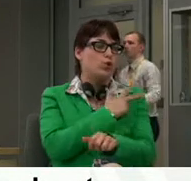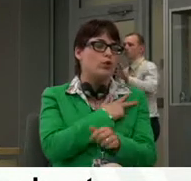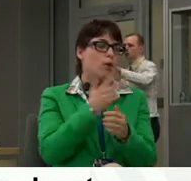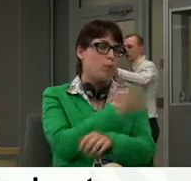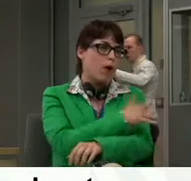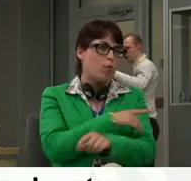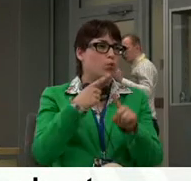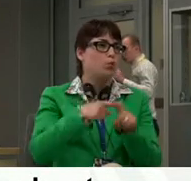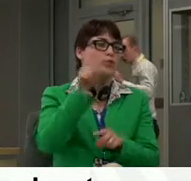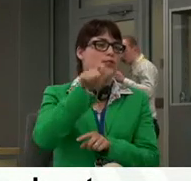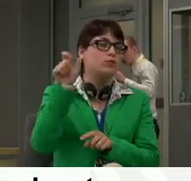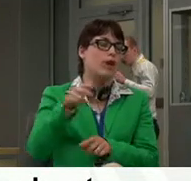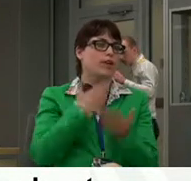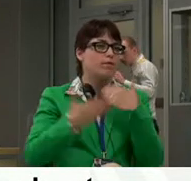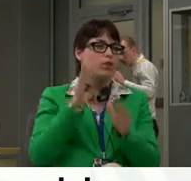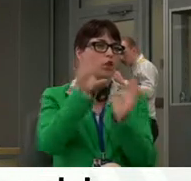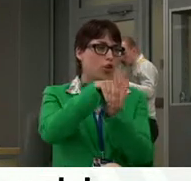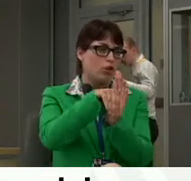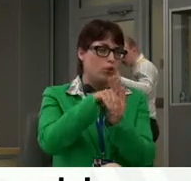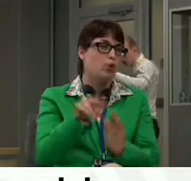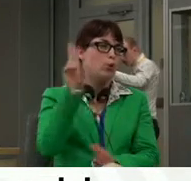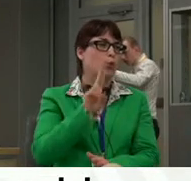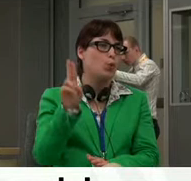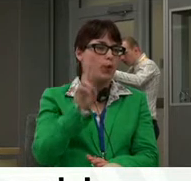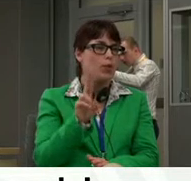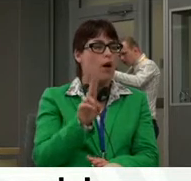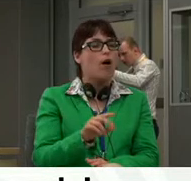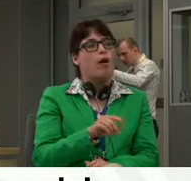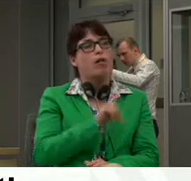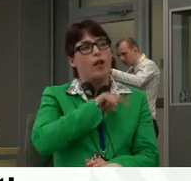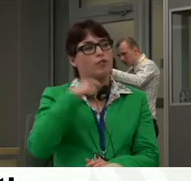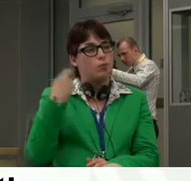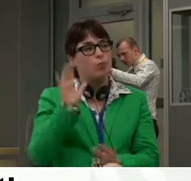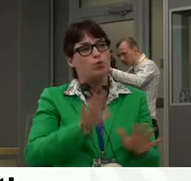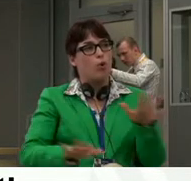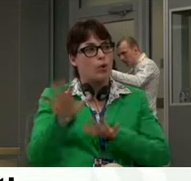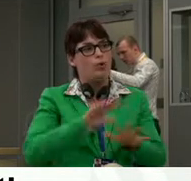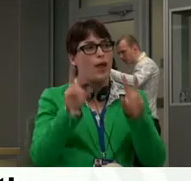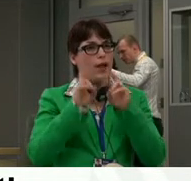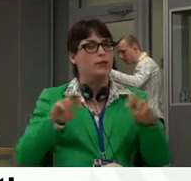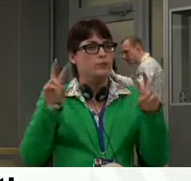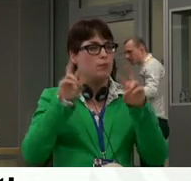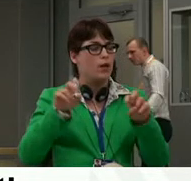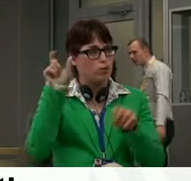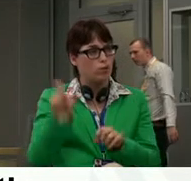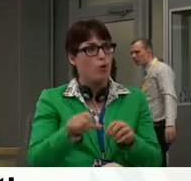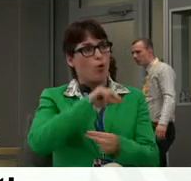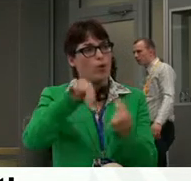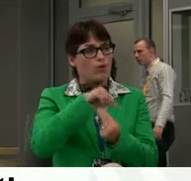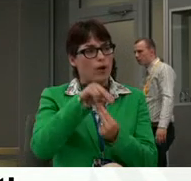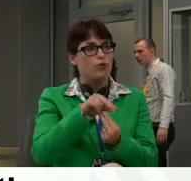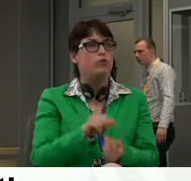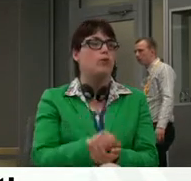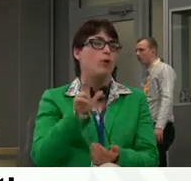services and inclusion of persons with disabilities, the Latvian presidency will organize an expert conference